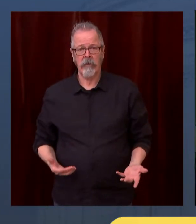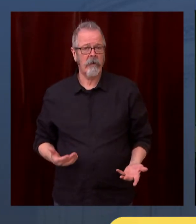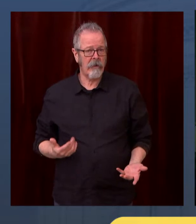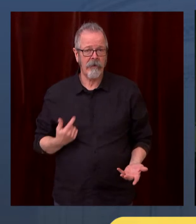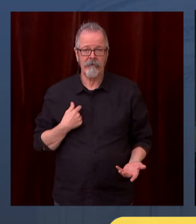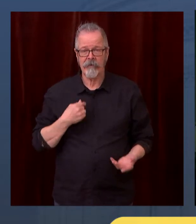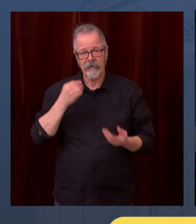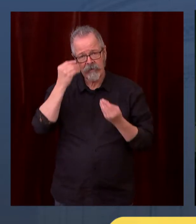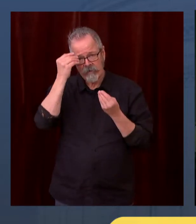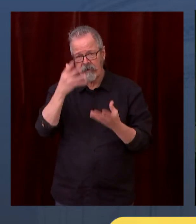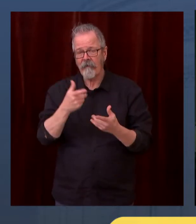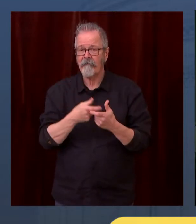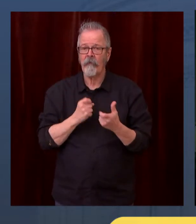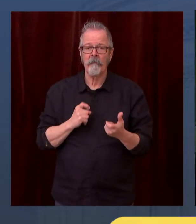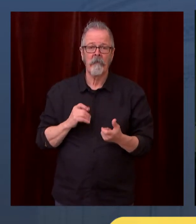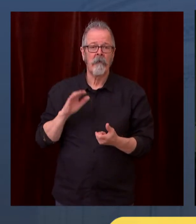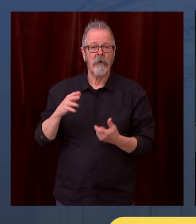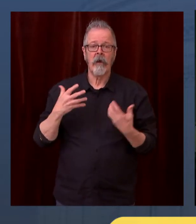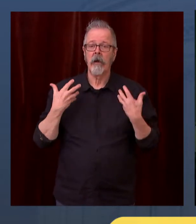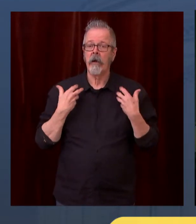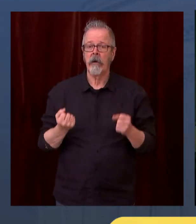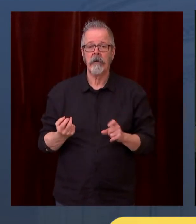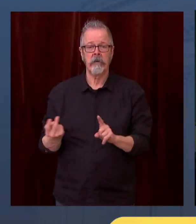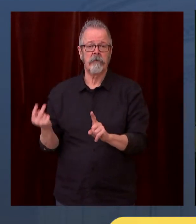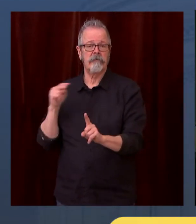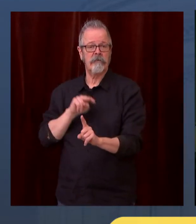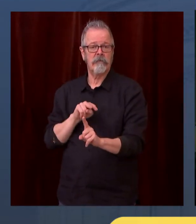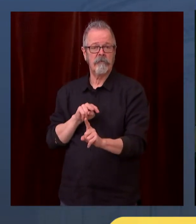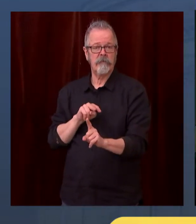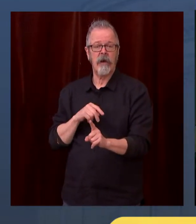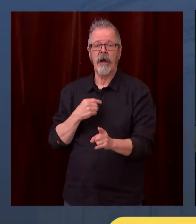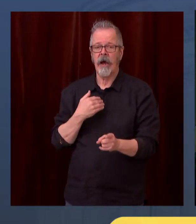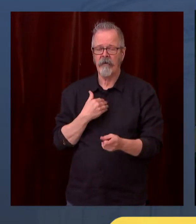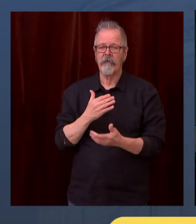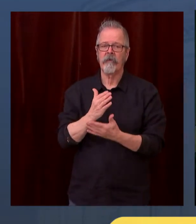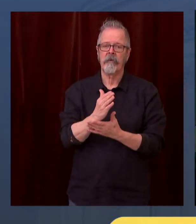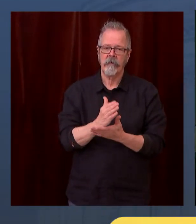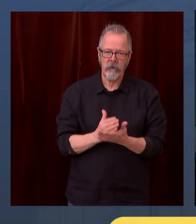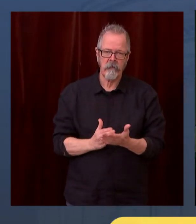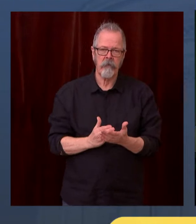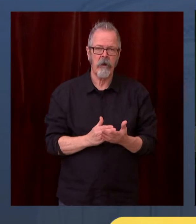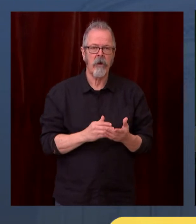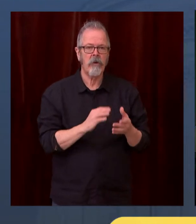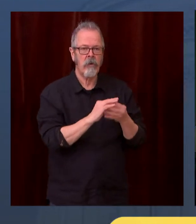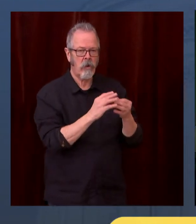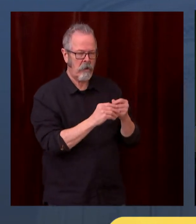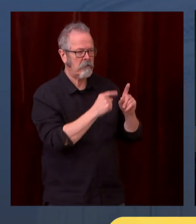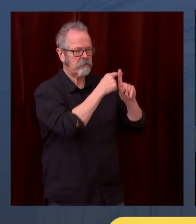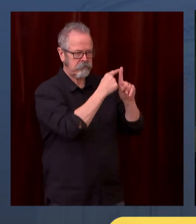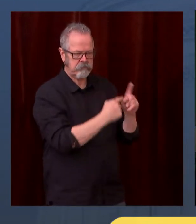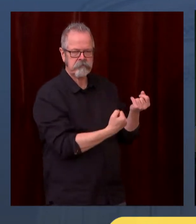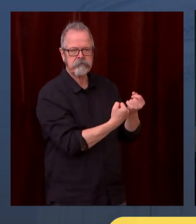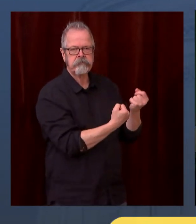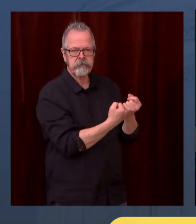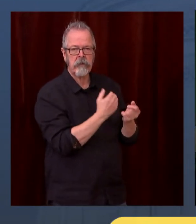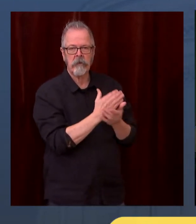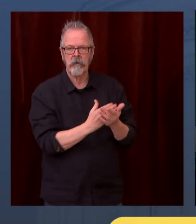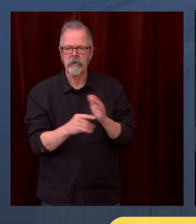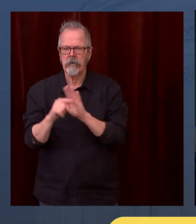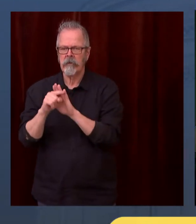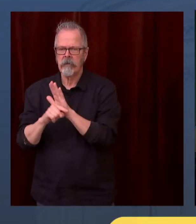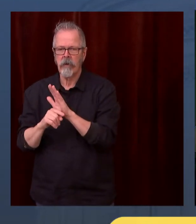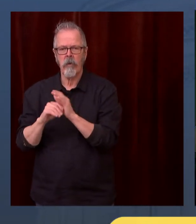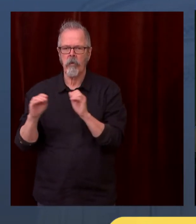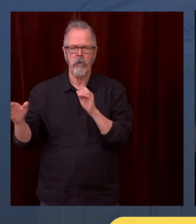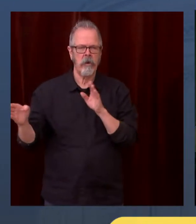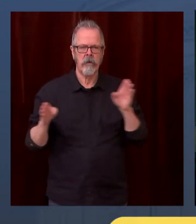health standpoint, there are arguments in one direction, there are arguments in another direction. And